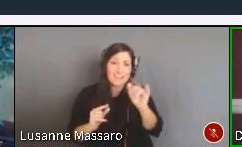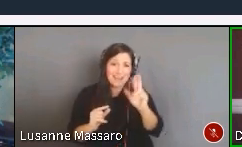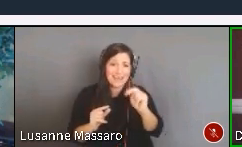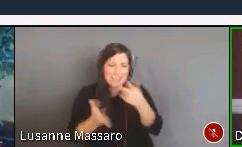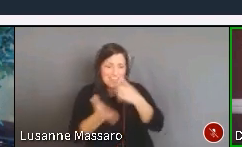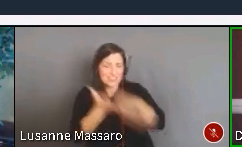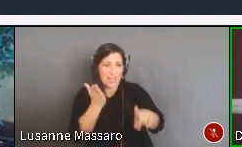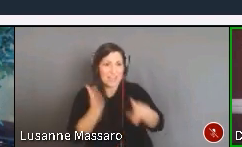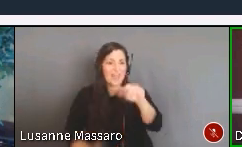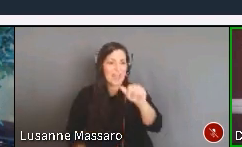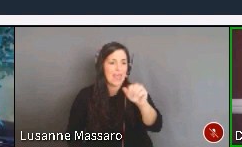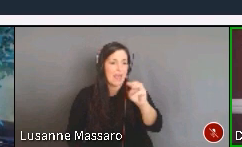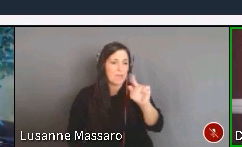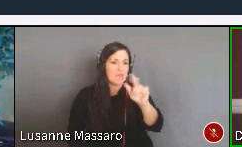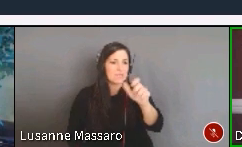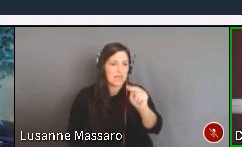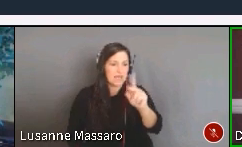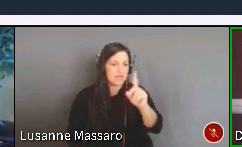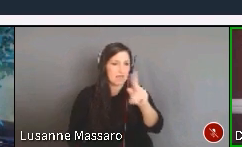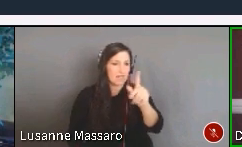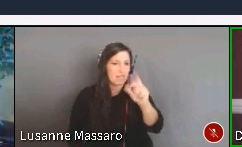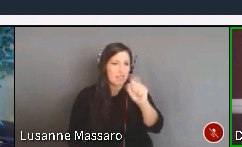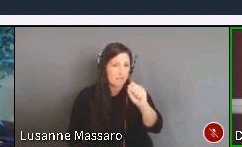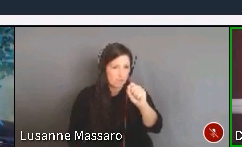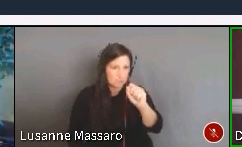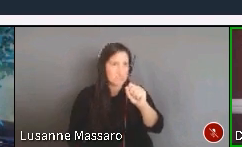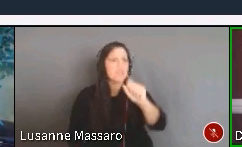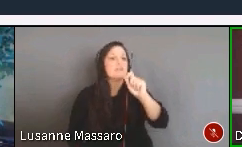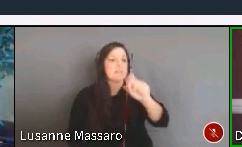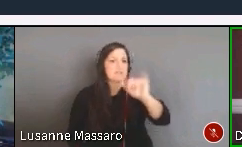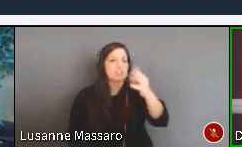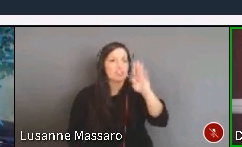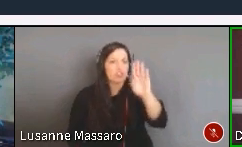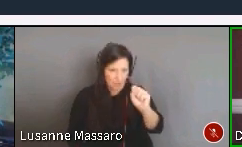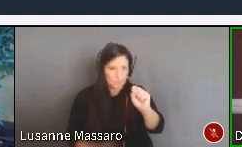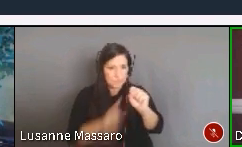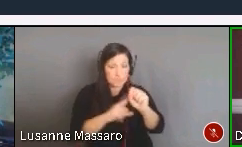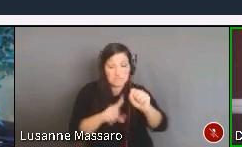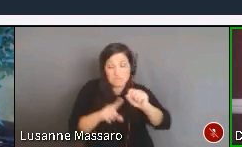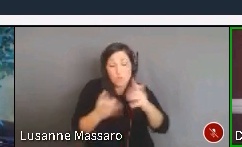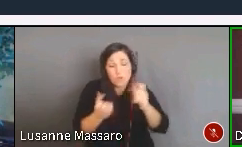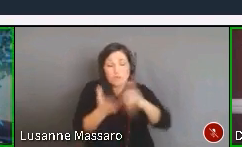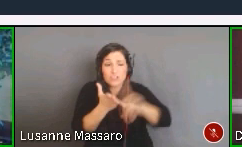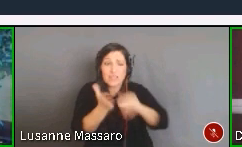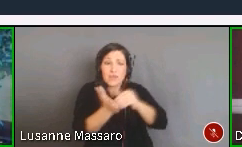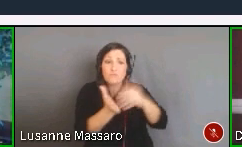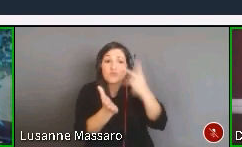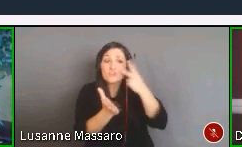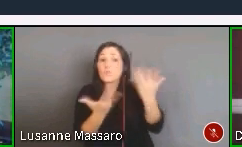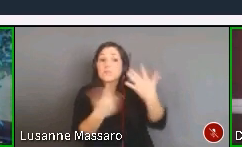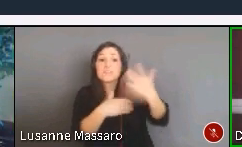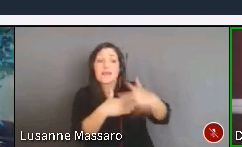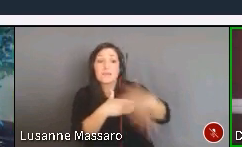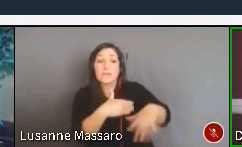Amazon delivers.jobs to see what new shifts are available, what buildings are hiring, and what opportunities are available. As we said, this is